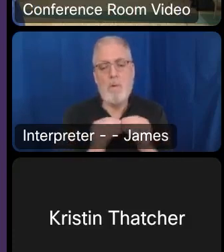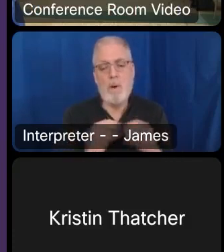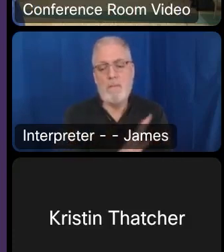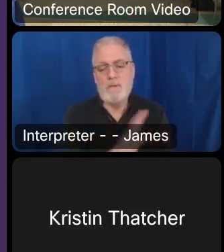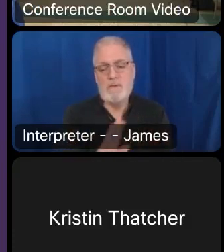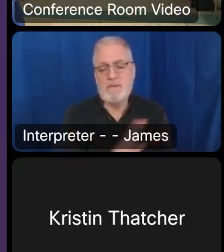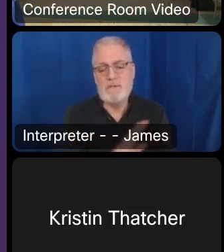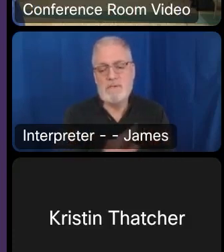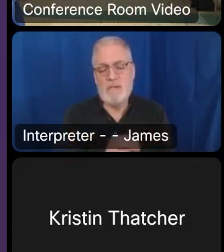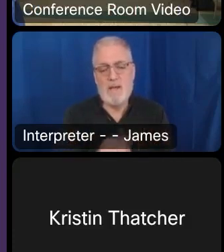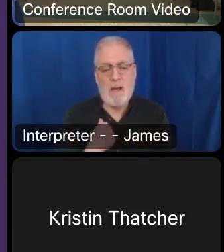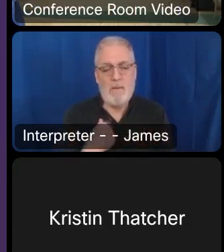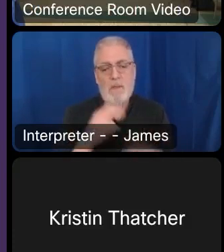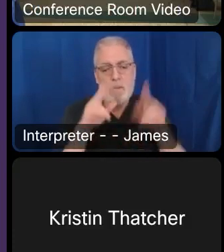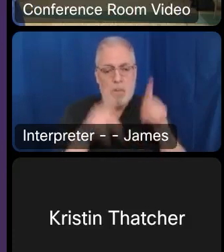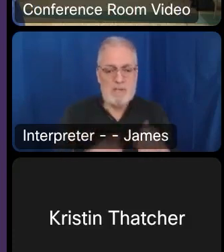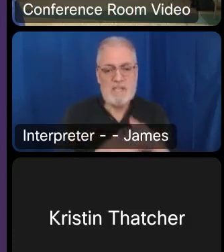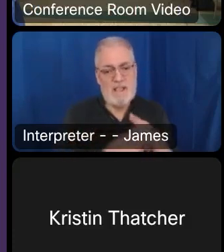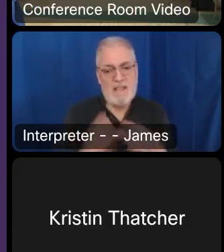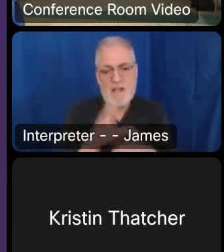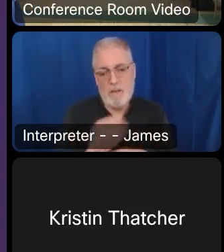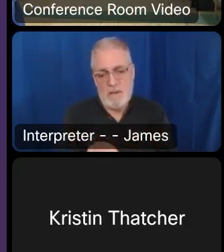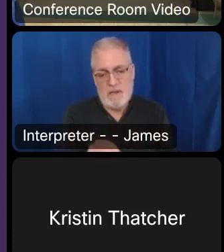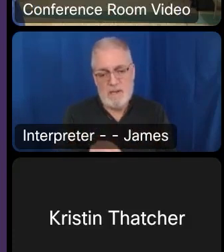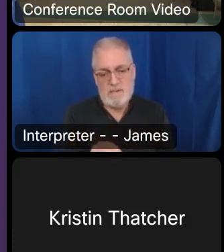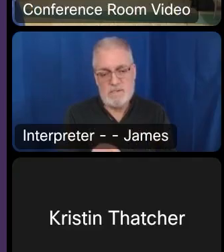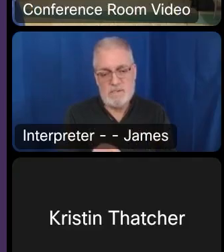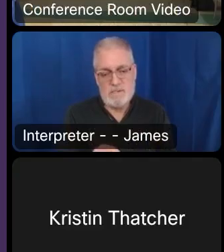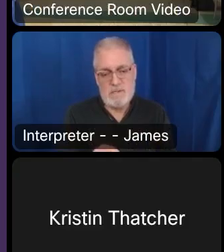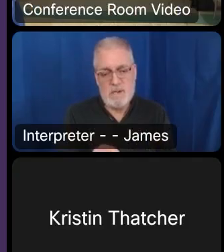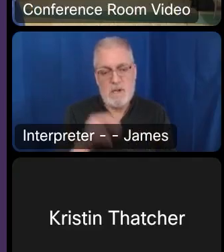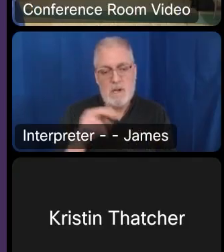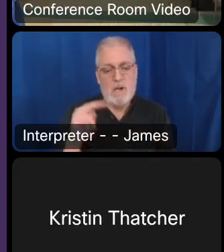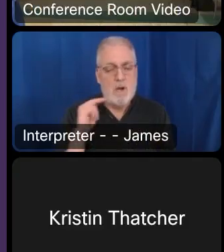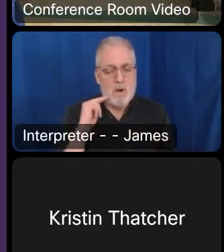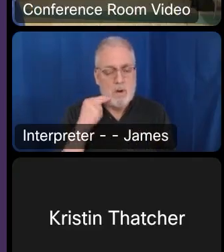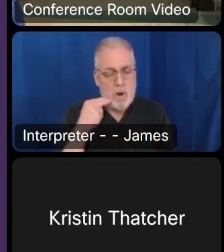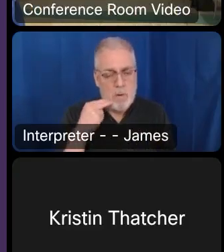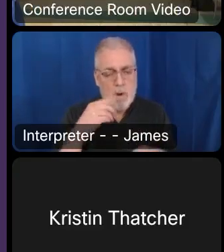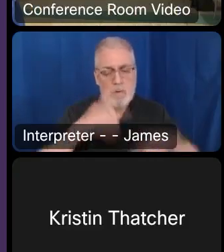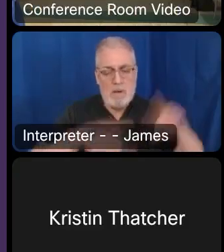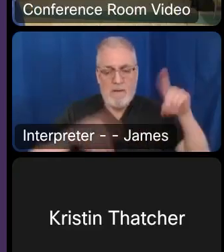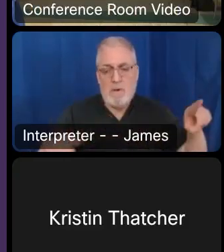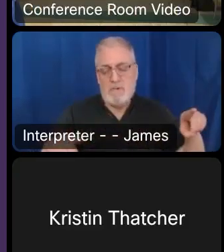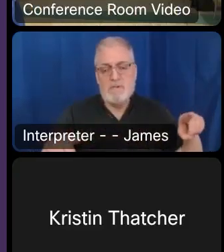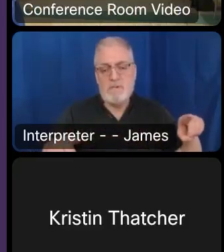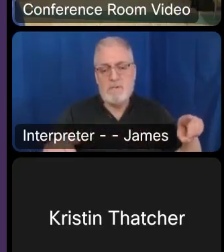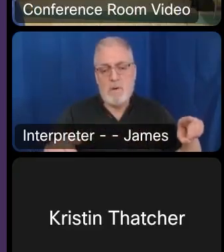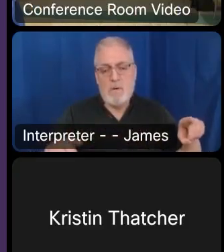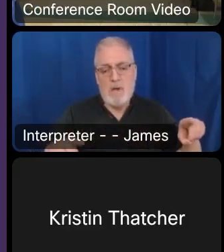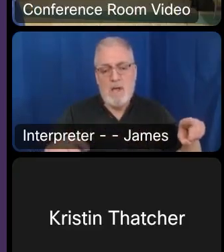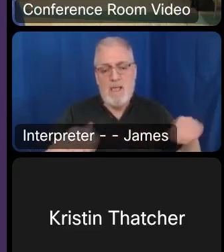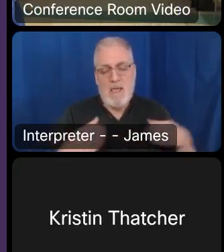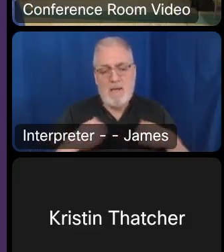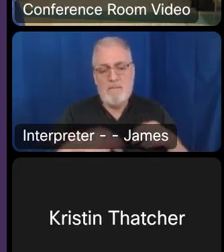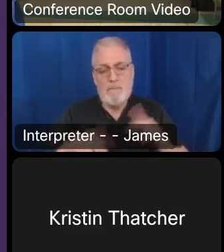is neurodivergent, so that when young adults come, they actually have somebody that understands them on a different level and with